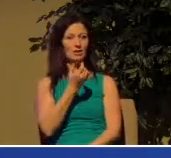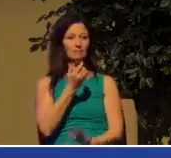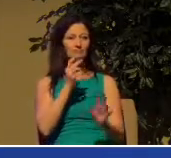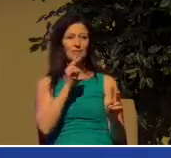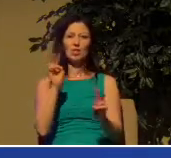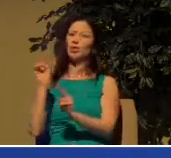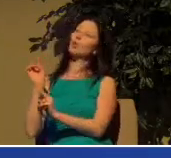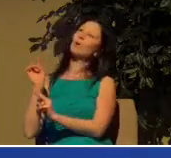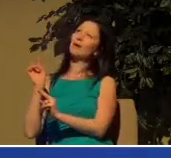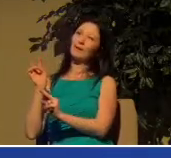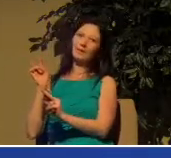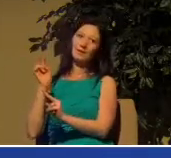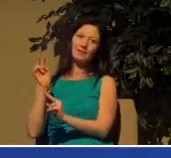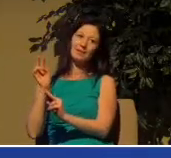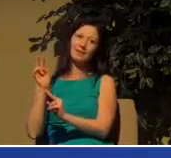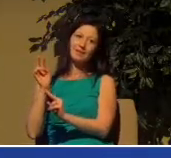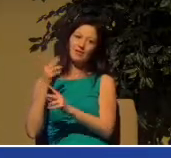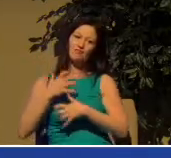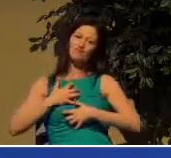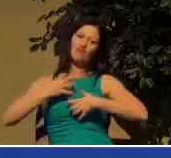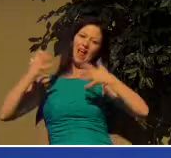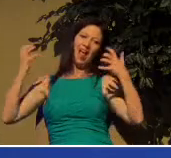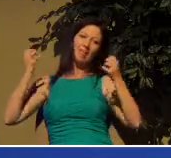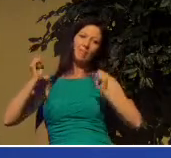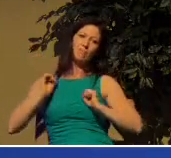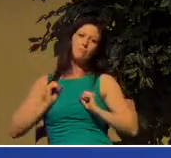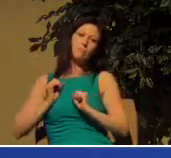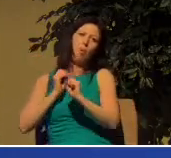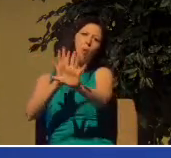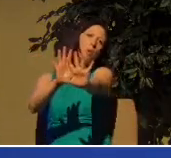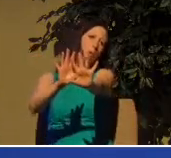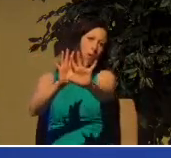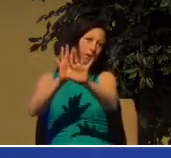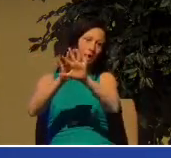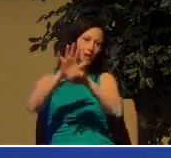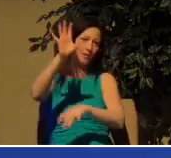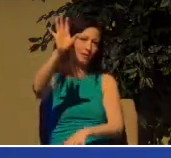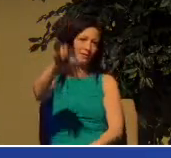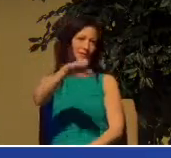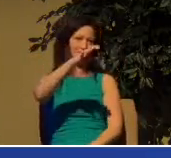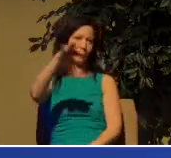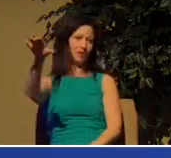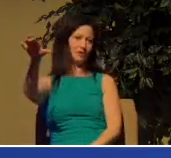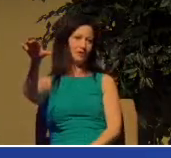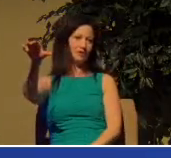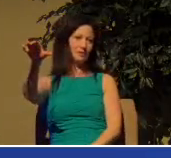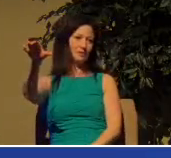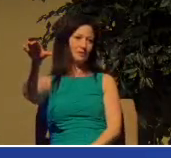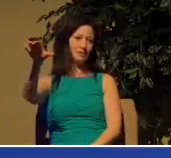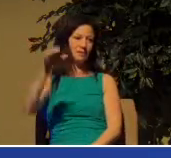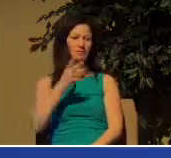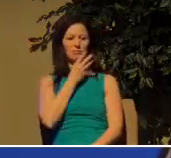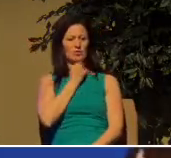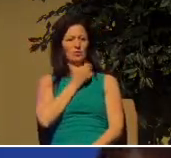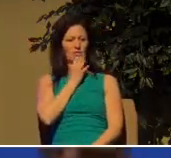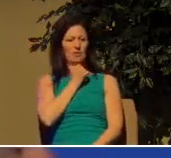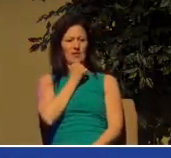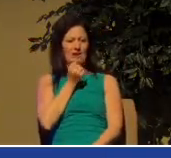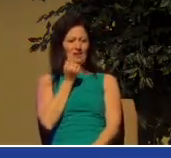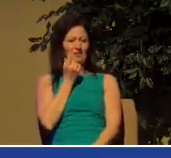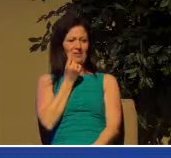especially rejected Him because they couldn't figure out how He fit